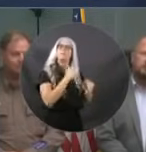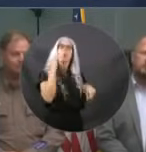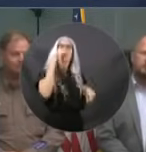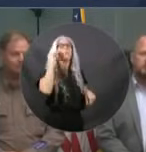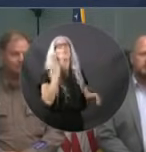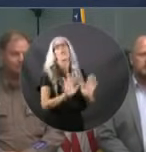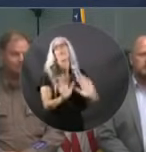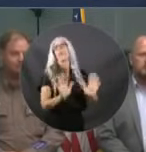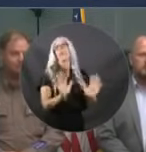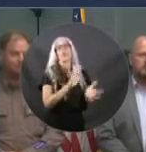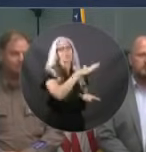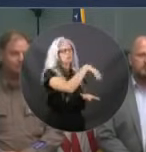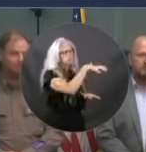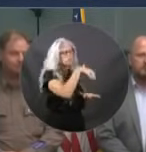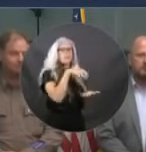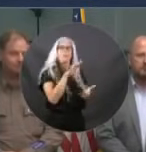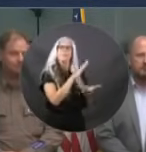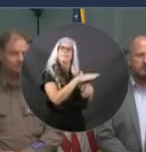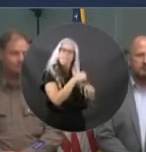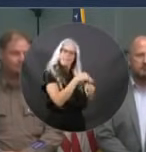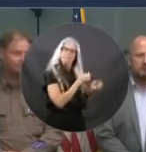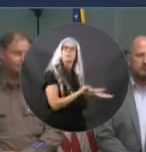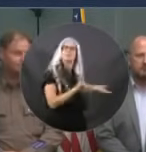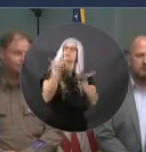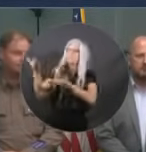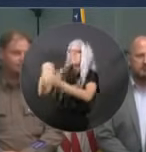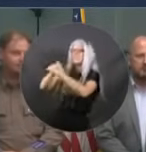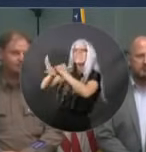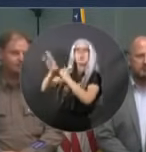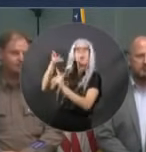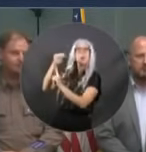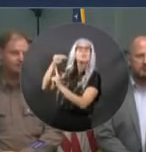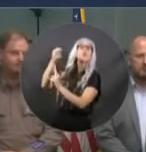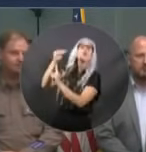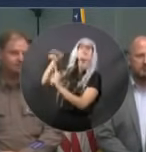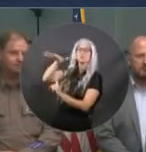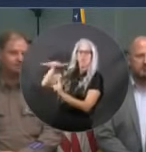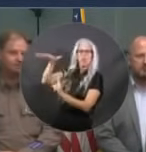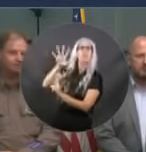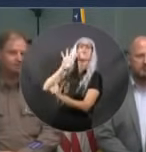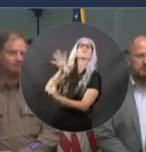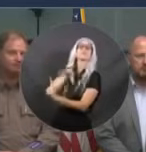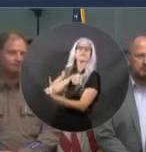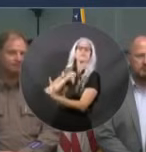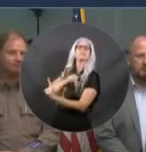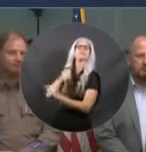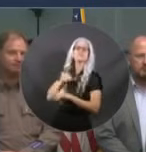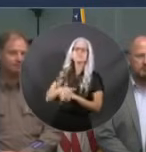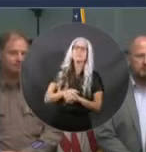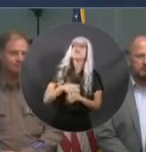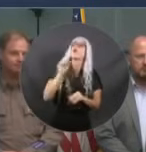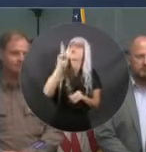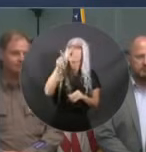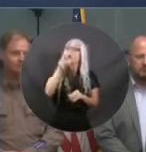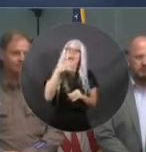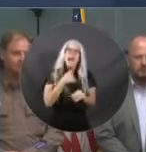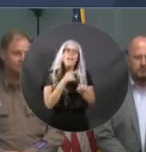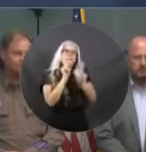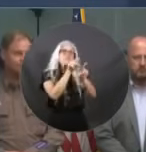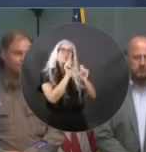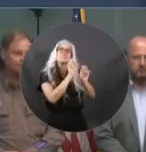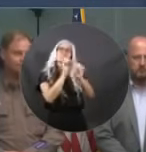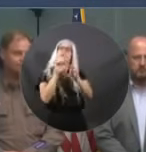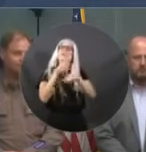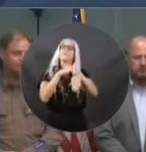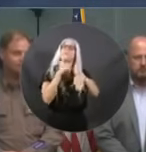that. All the counties have at least one pet-friendly shelter as well. So please take care of your pets. Very, very